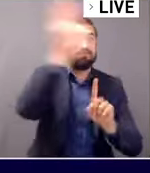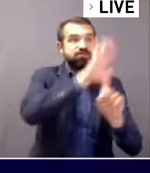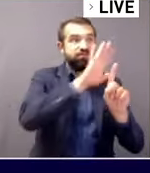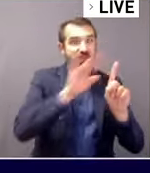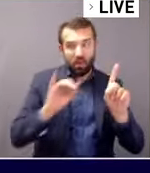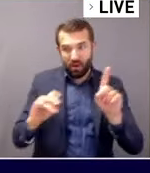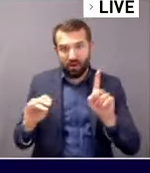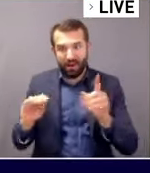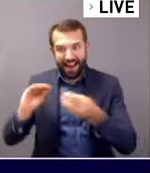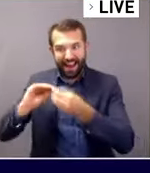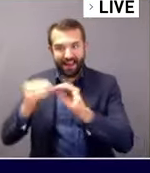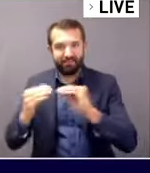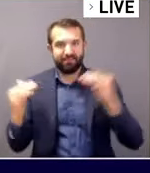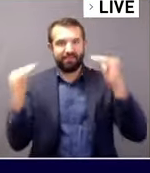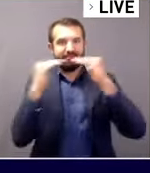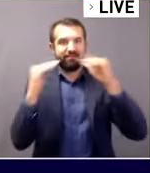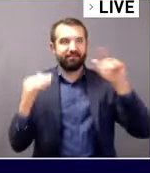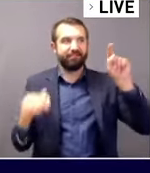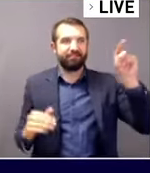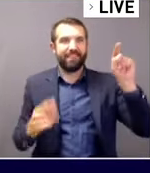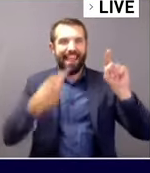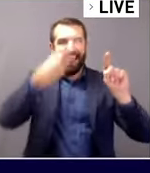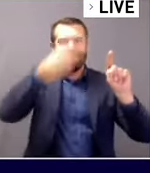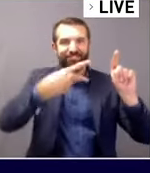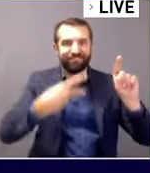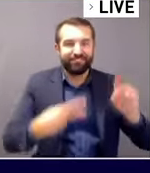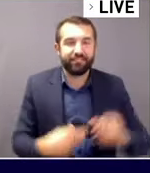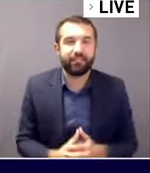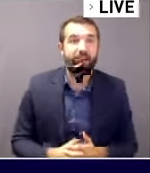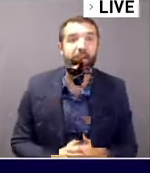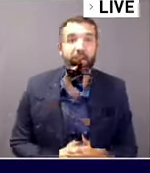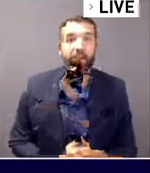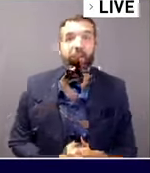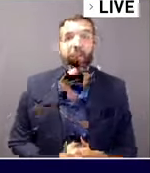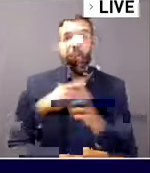we've learned over the last 6 months of working with outbreaks of